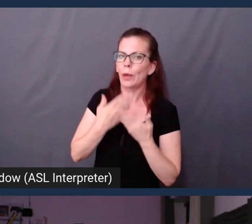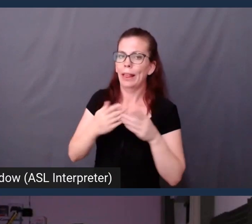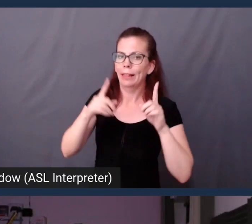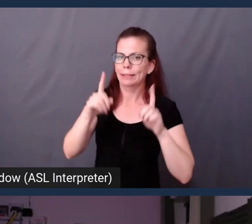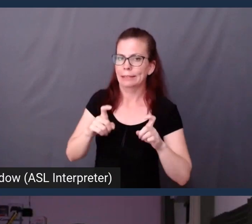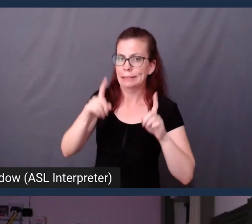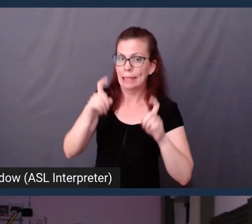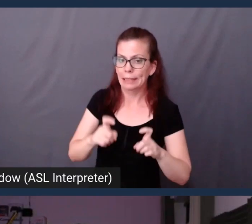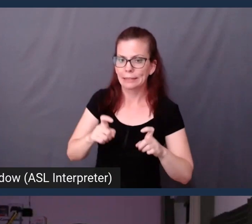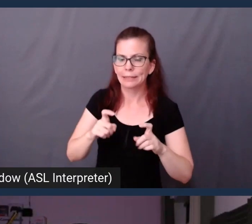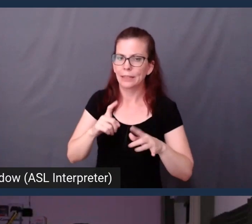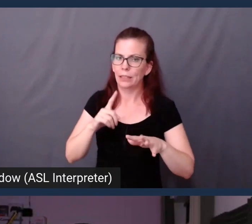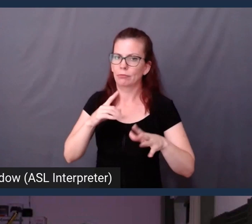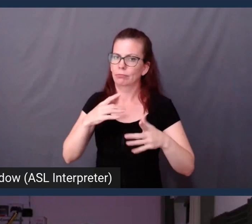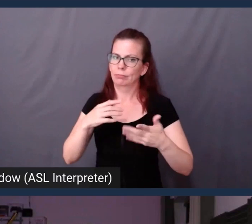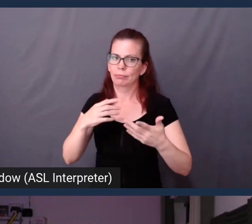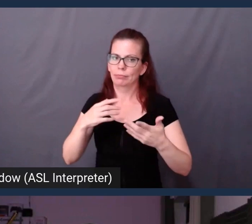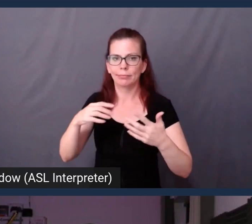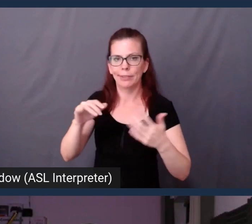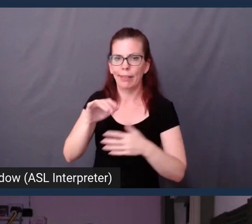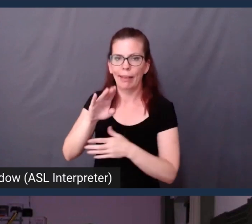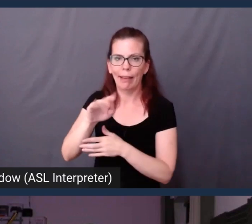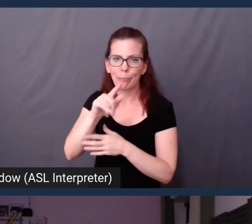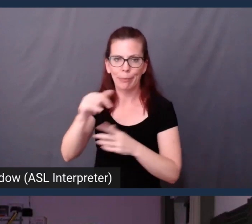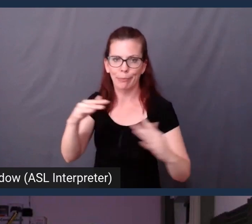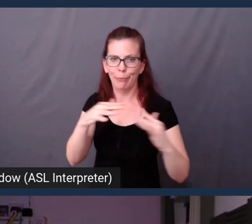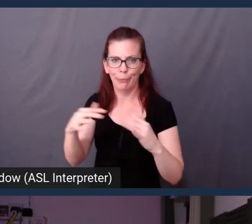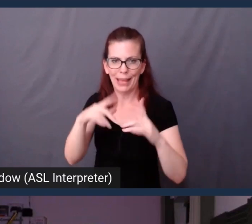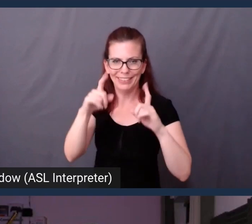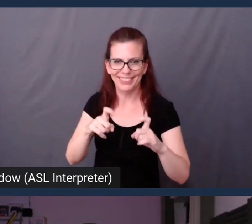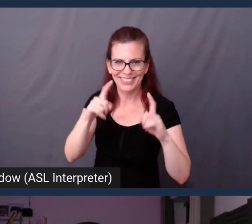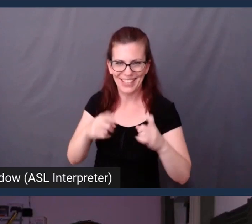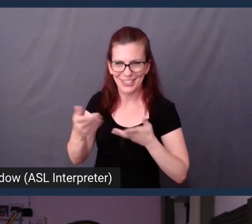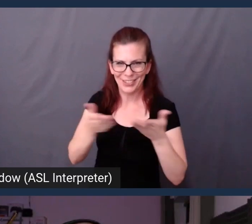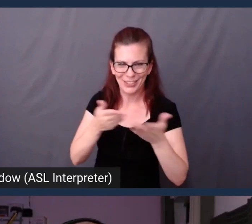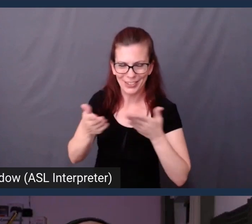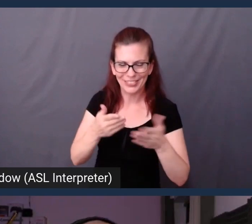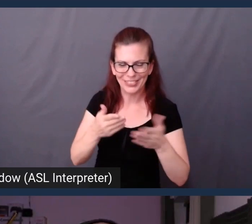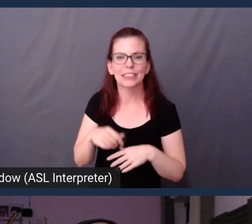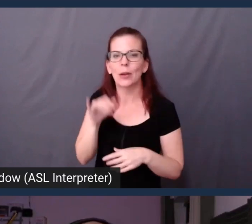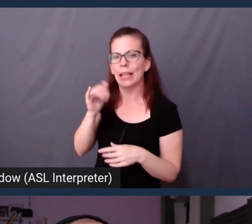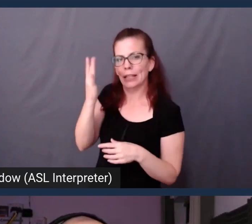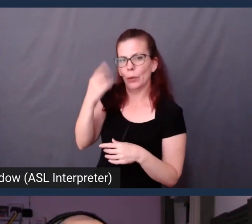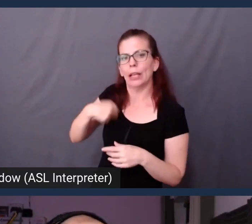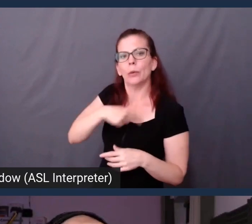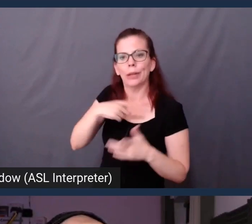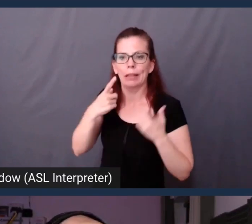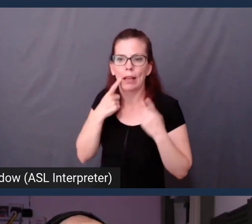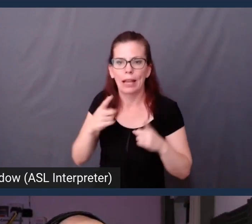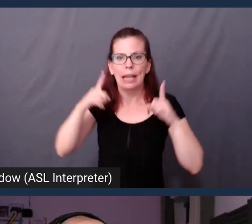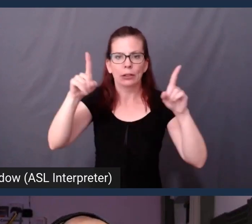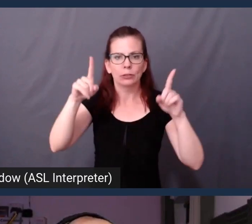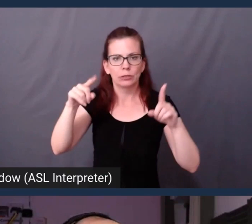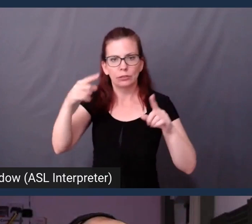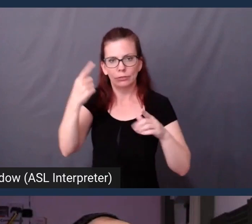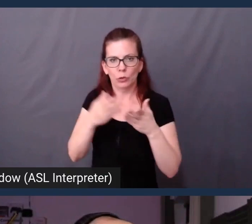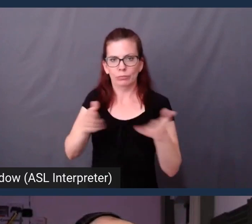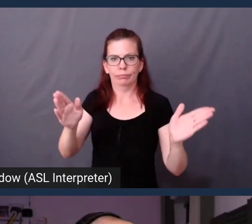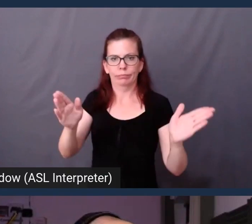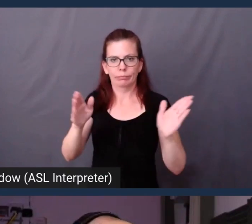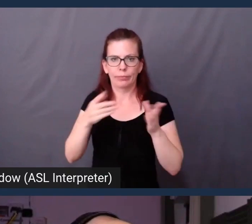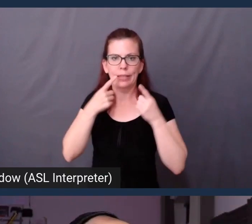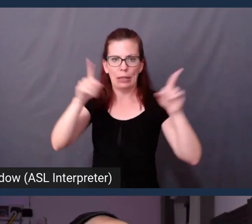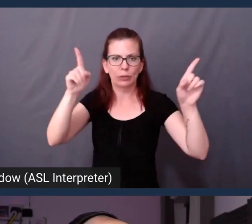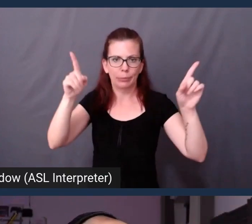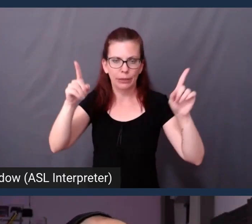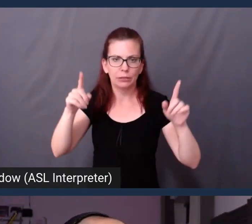of battle-tested services within this new release. That's why we actually announced it as a GA kind